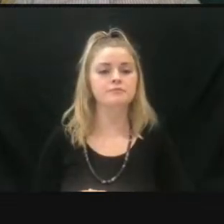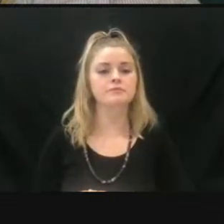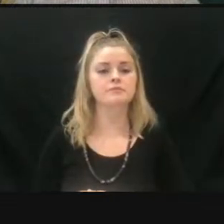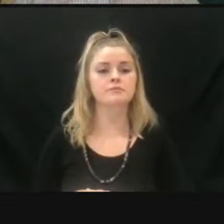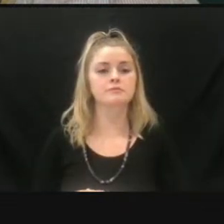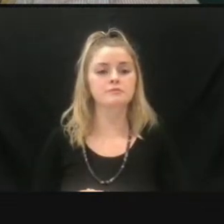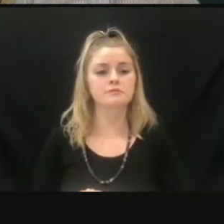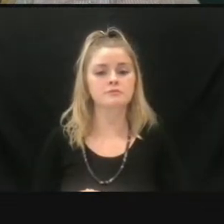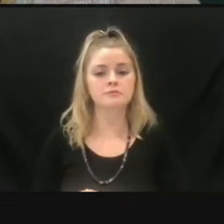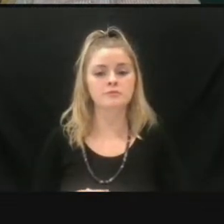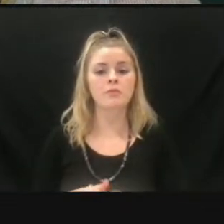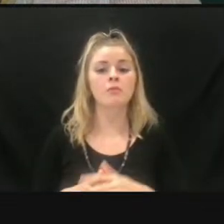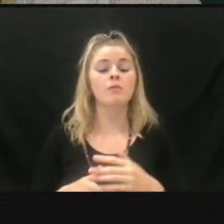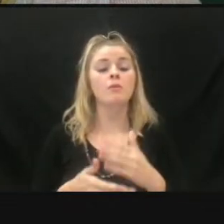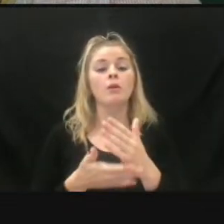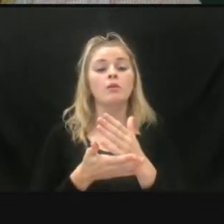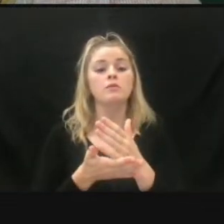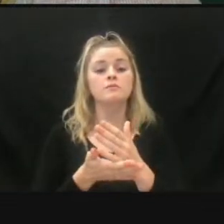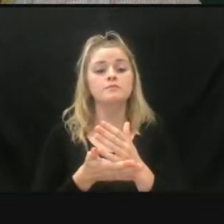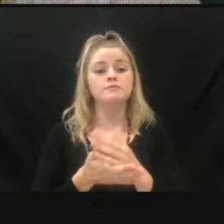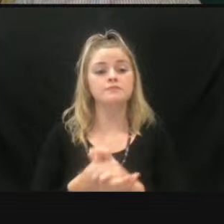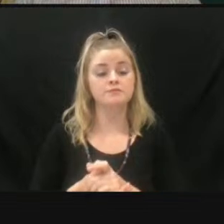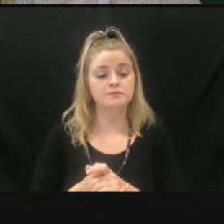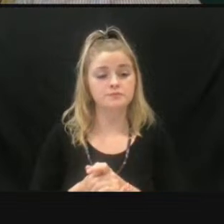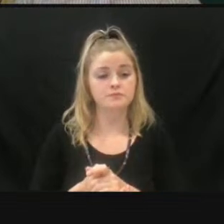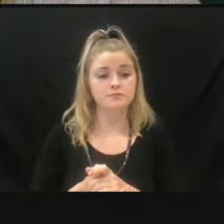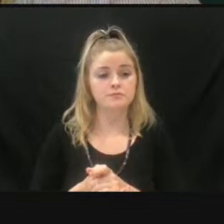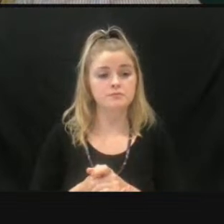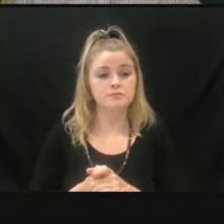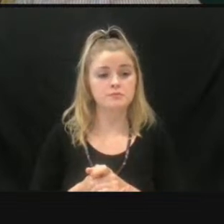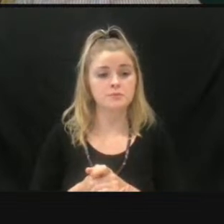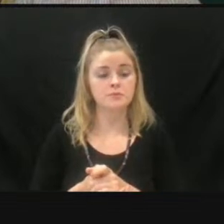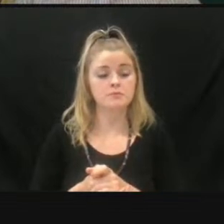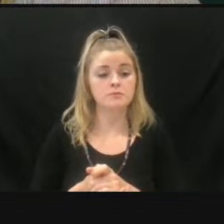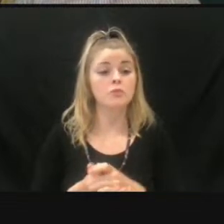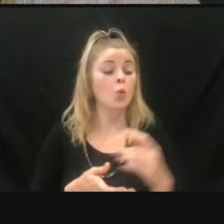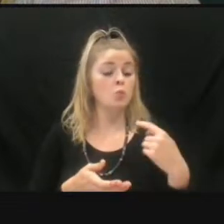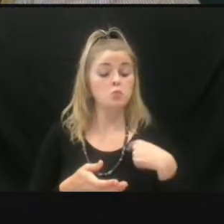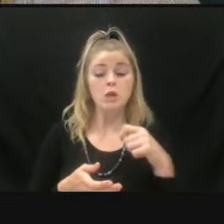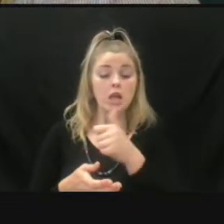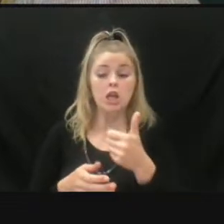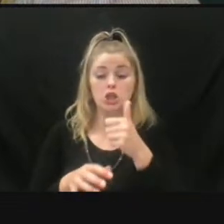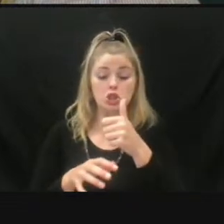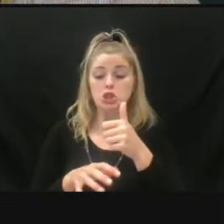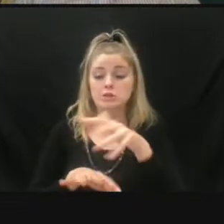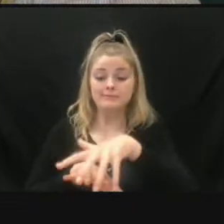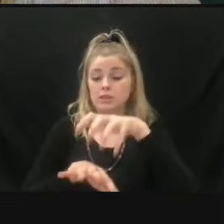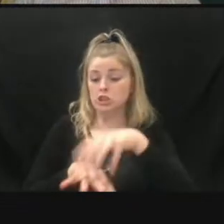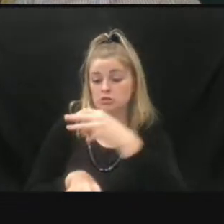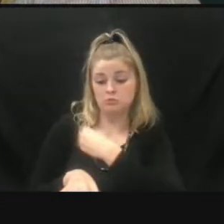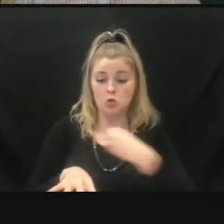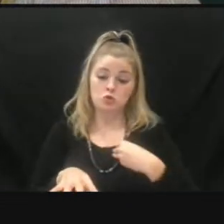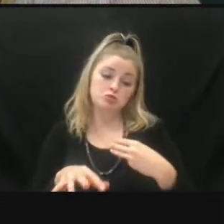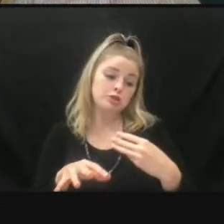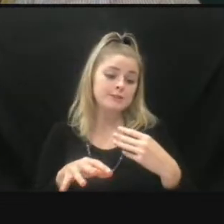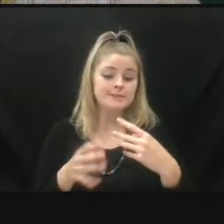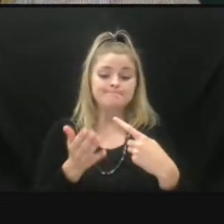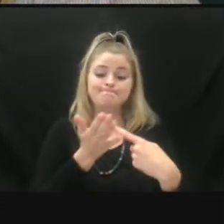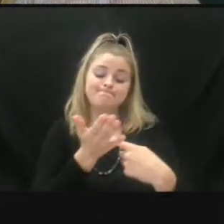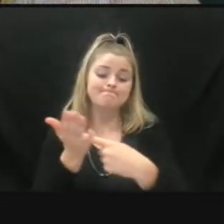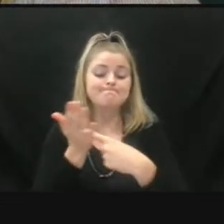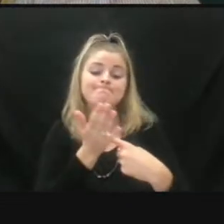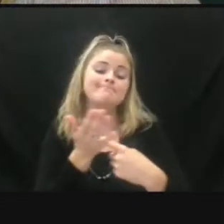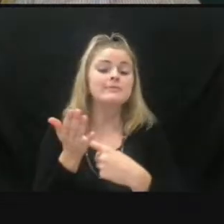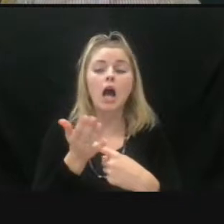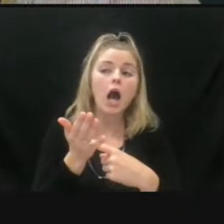dubbed rambles, where myself and the informants would be in a car telling stories about their homelands. Informal recordings such as